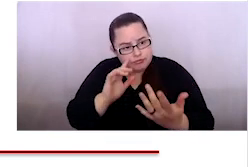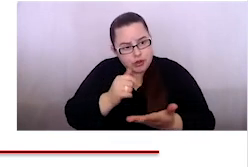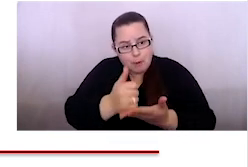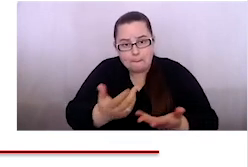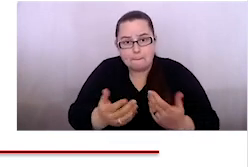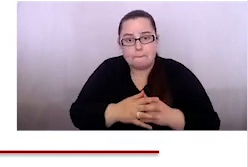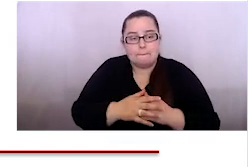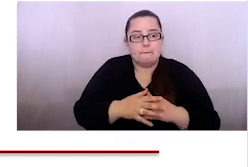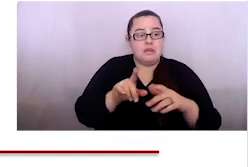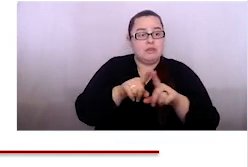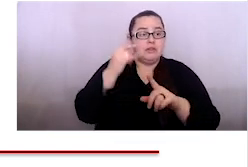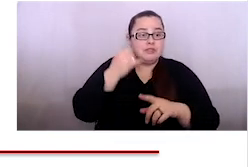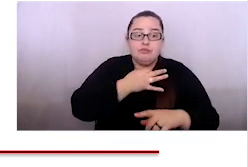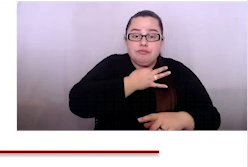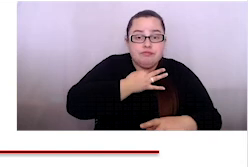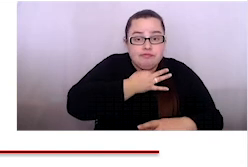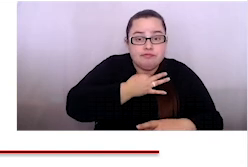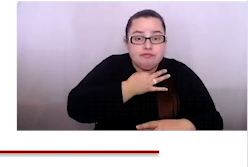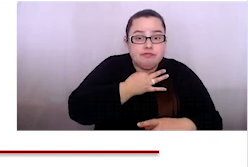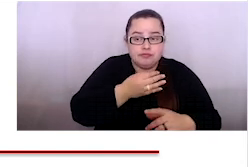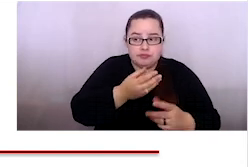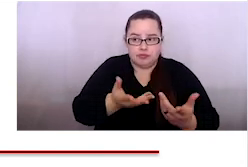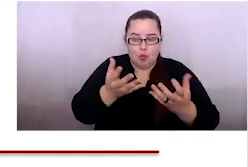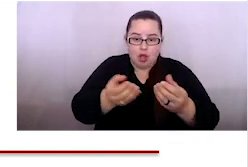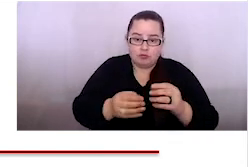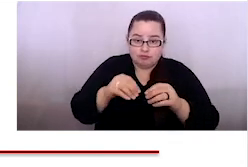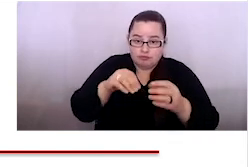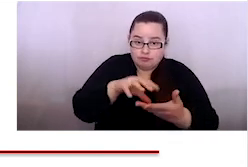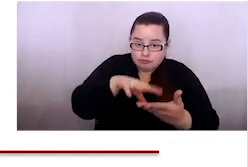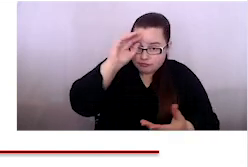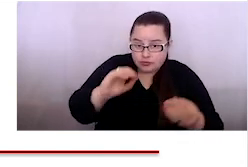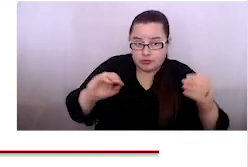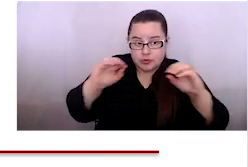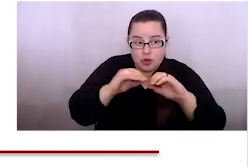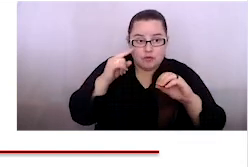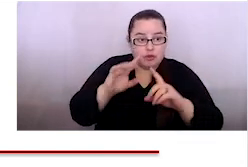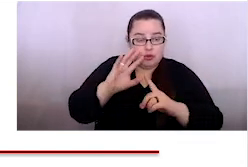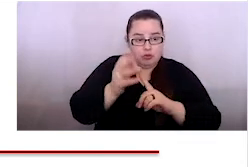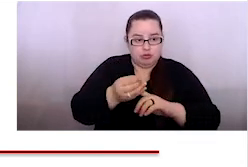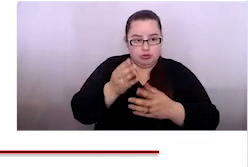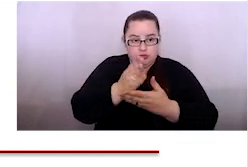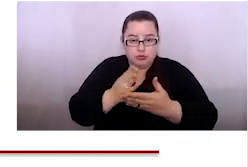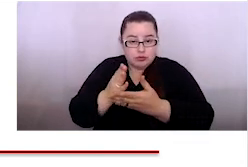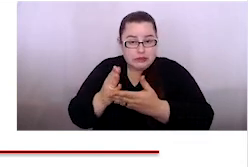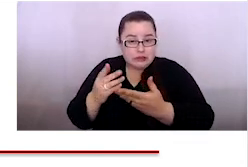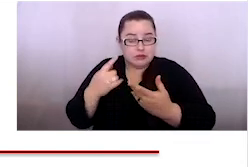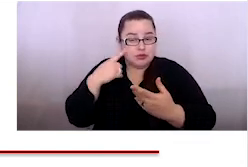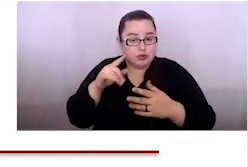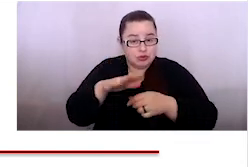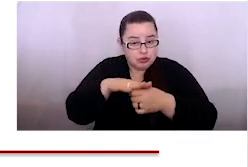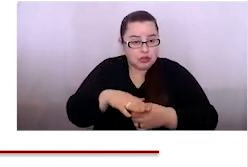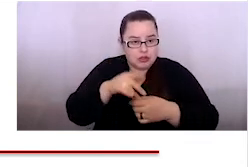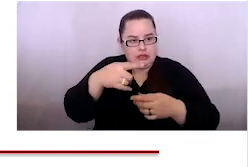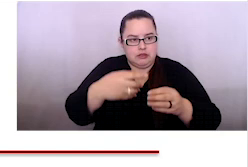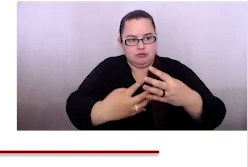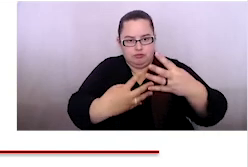And if you're interested in furthering your knowledge on cultural components on stress, this list will be